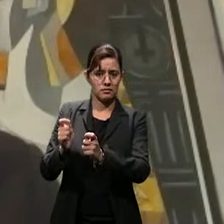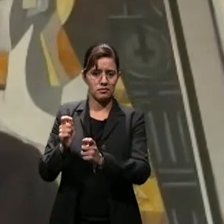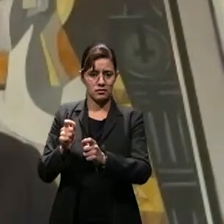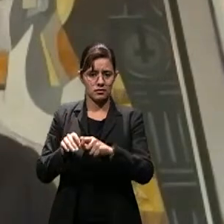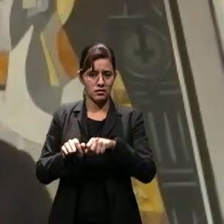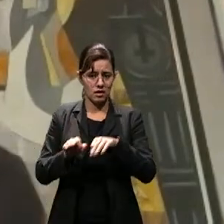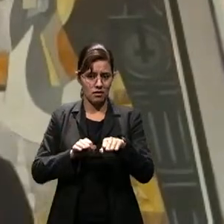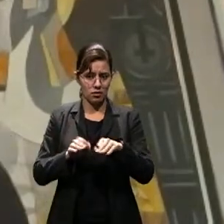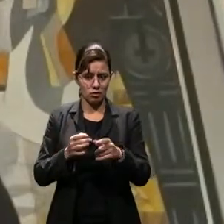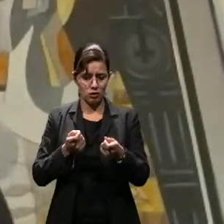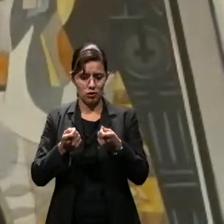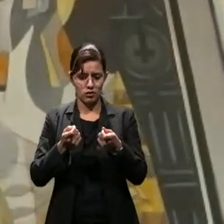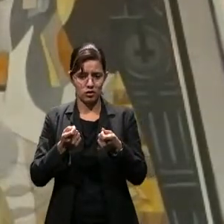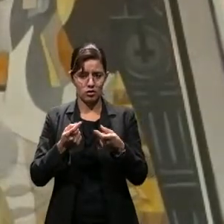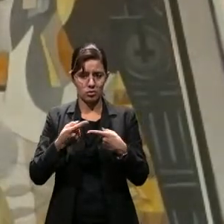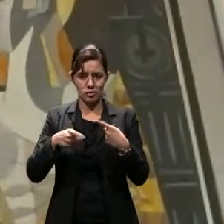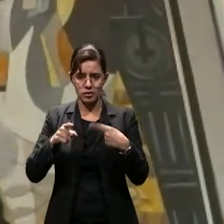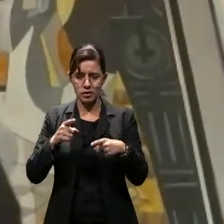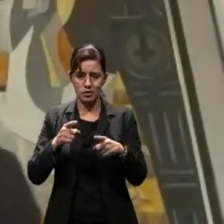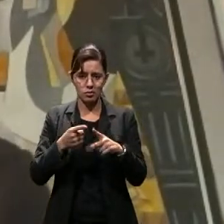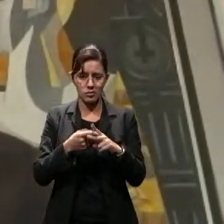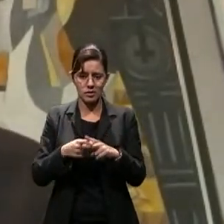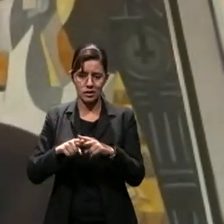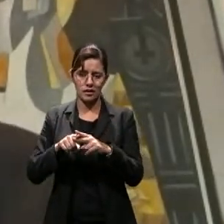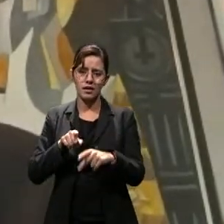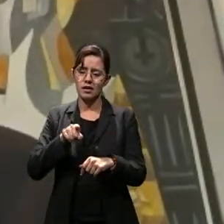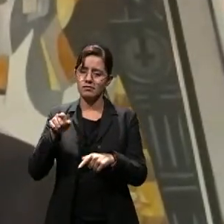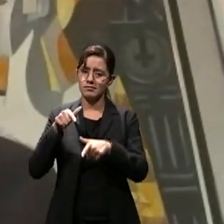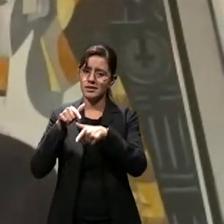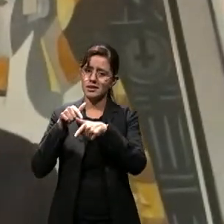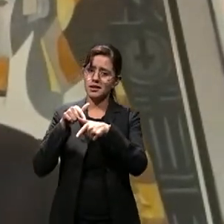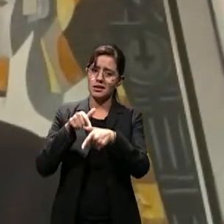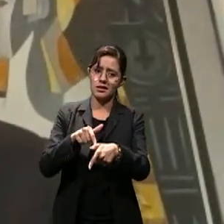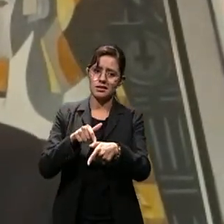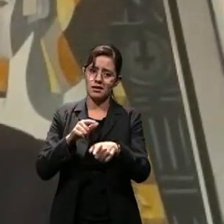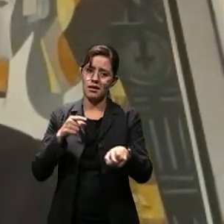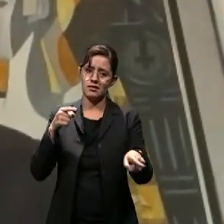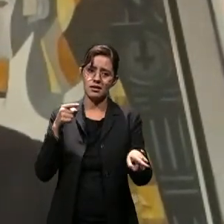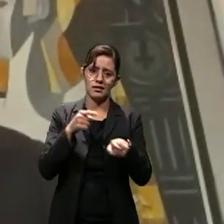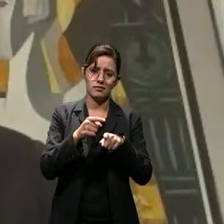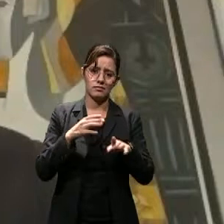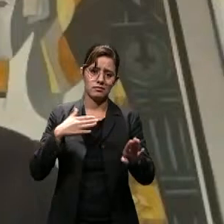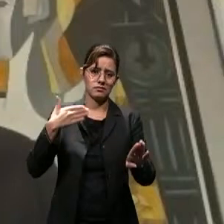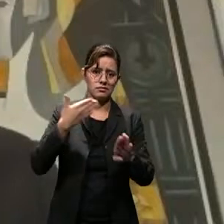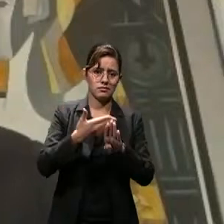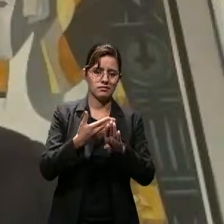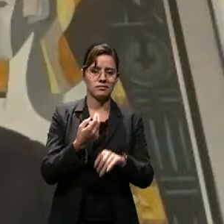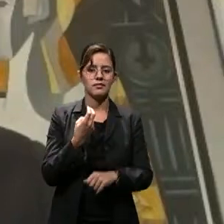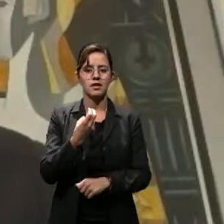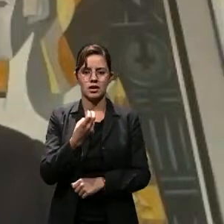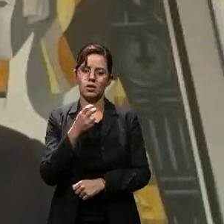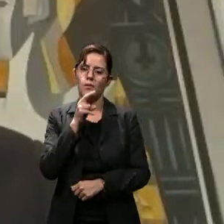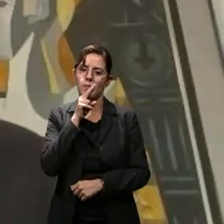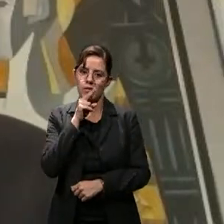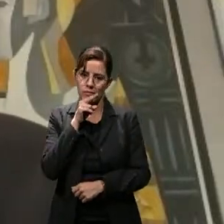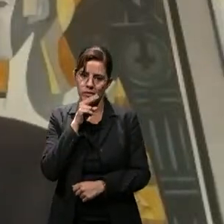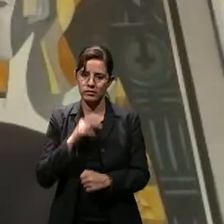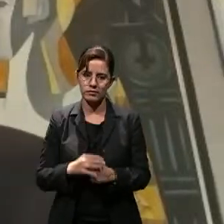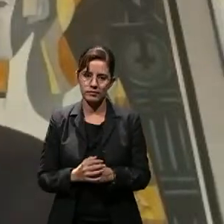it becomes institutionalized when these candidates are now in power. I consider this of true